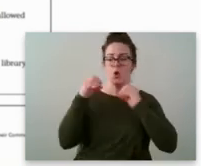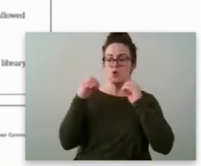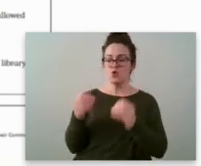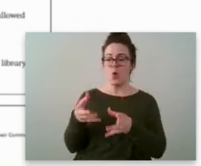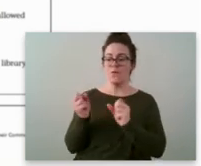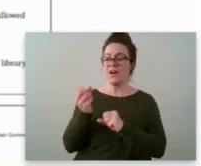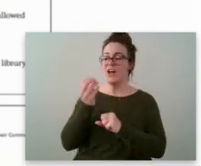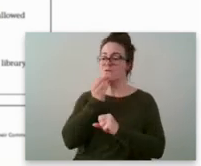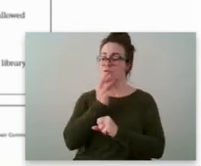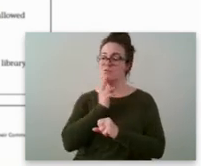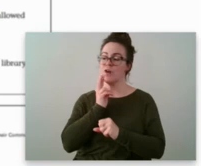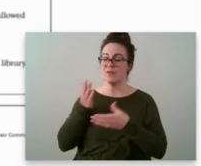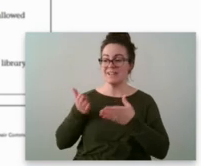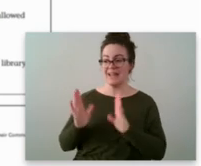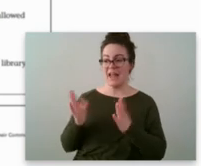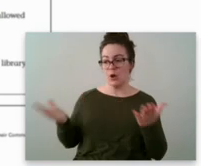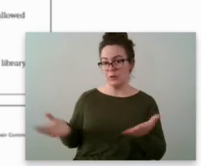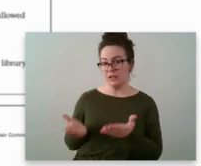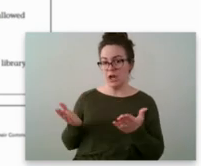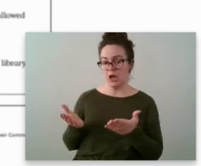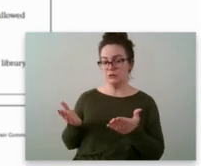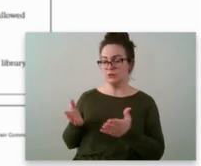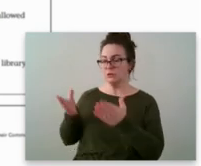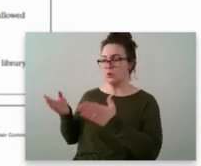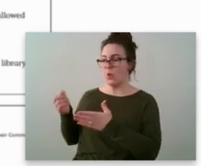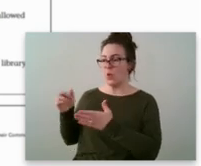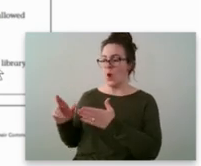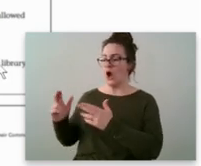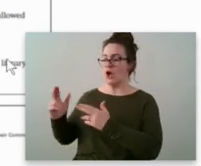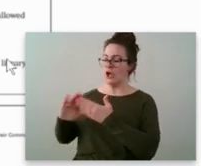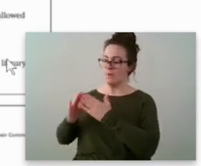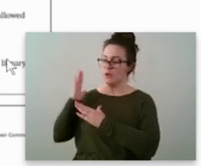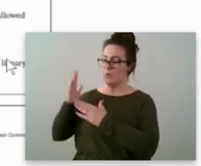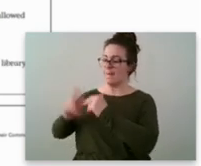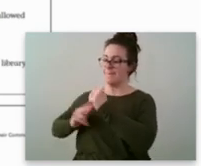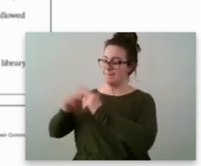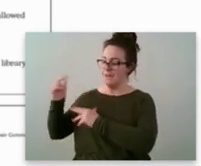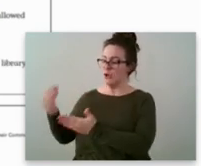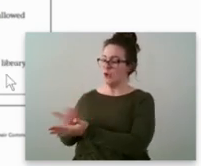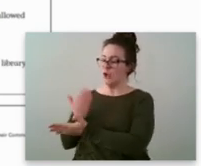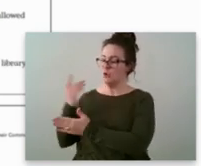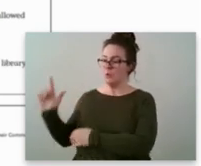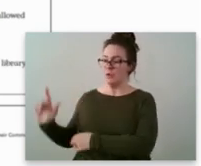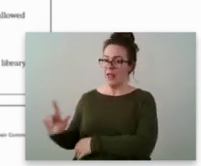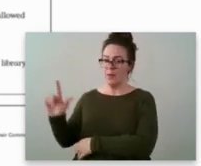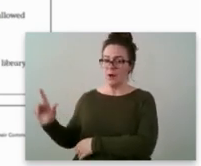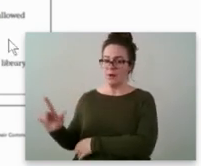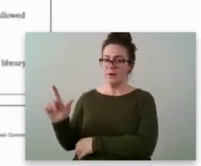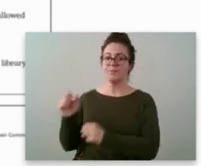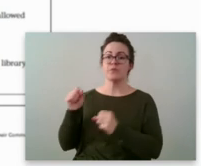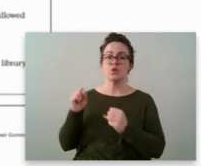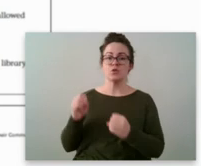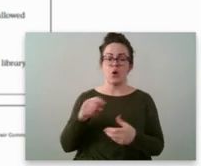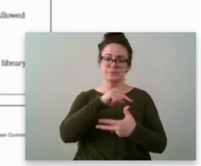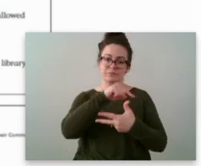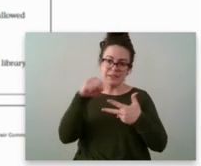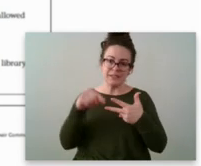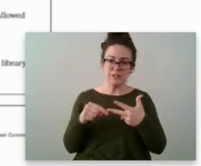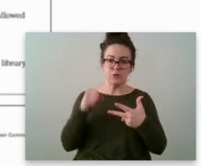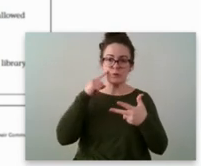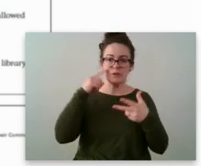in the community, or the community will build a new library. So when these three decisions were